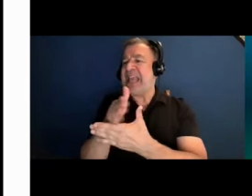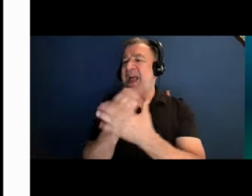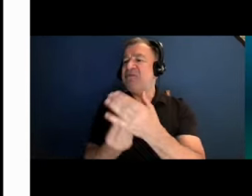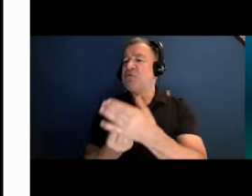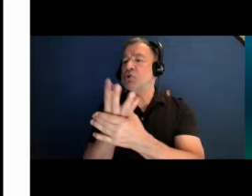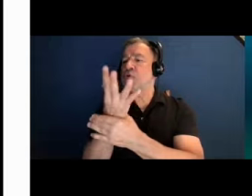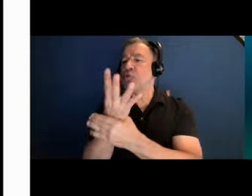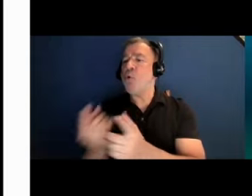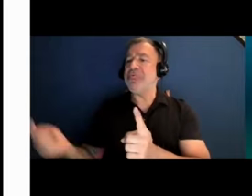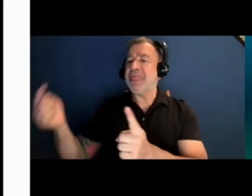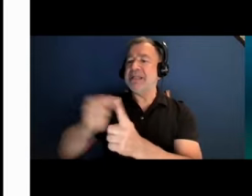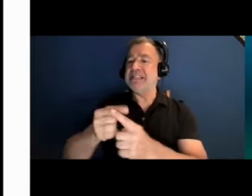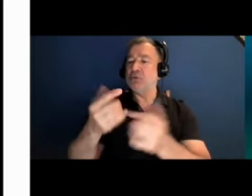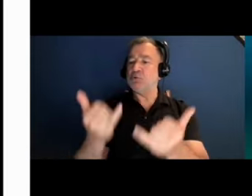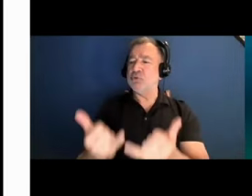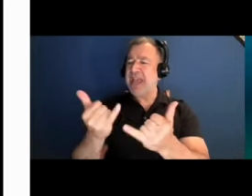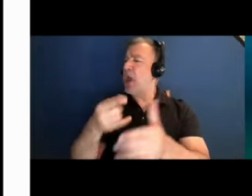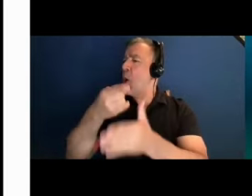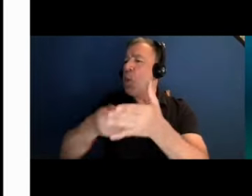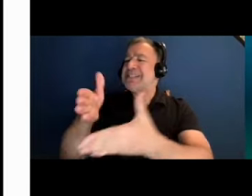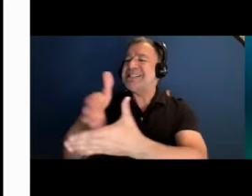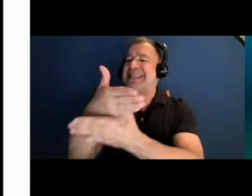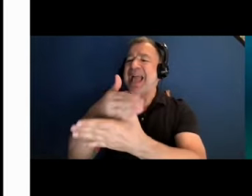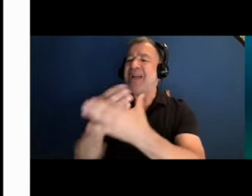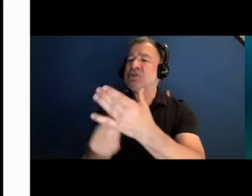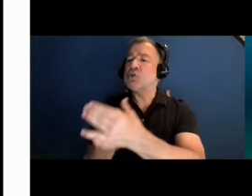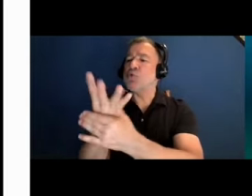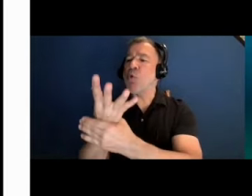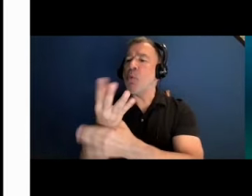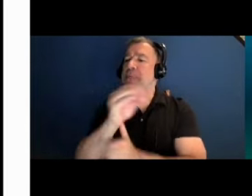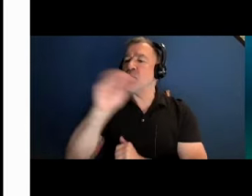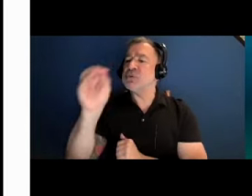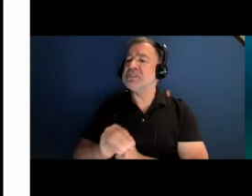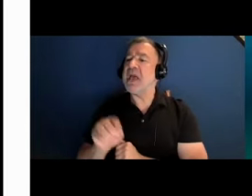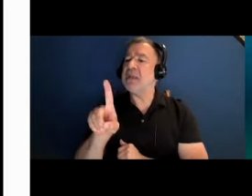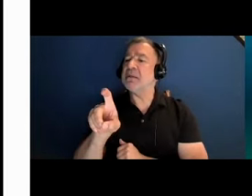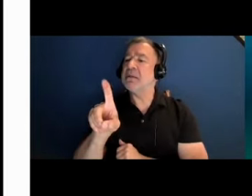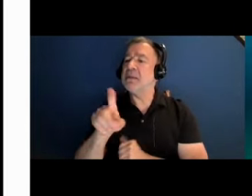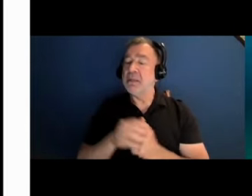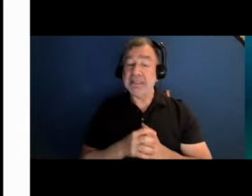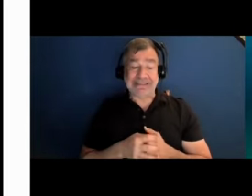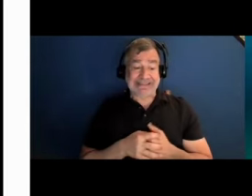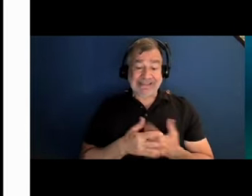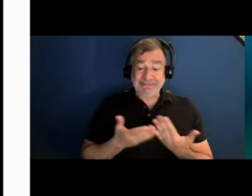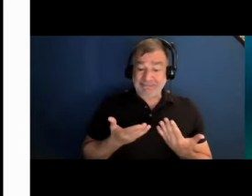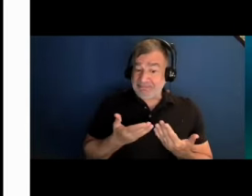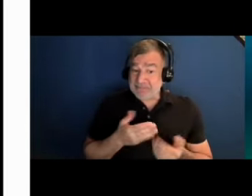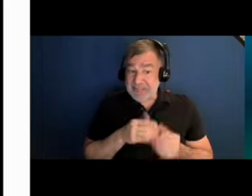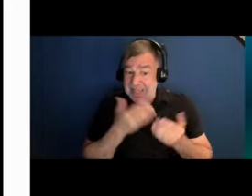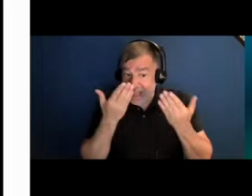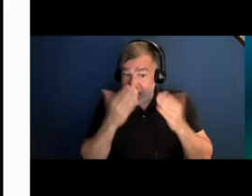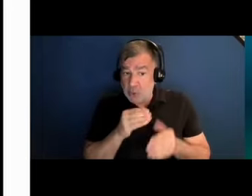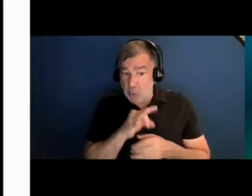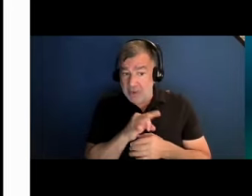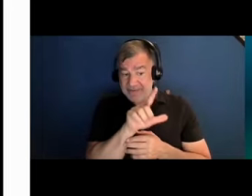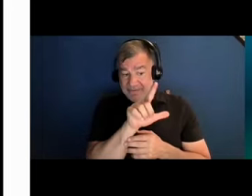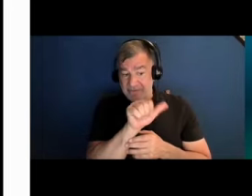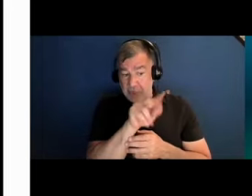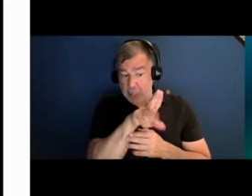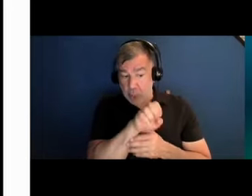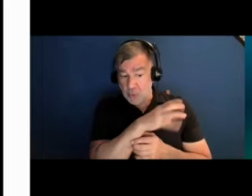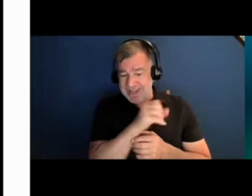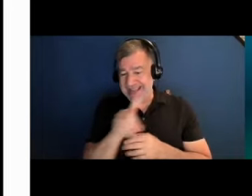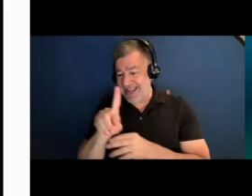account. Yeah, so I don't know if Lauri and David want to respond for